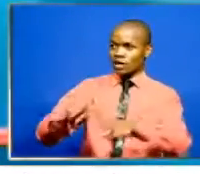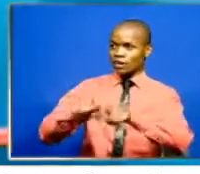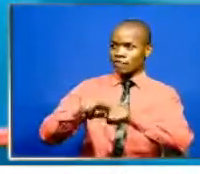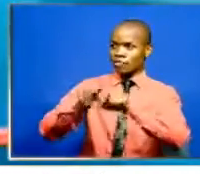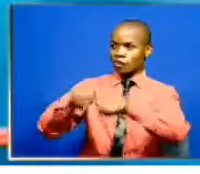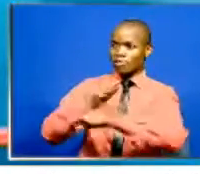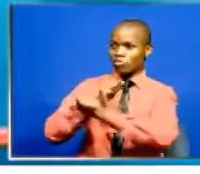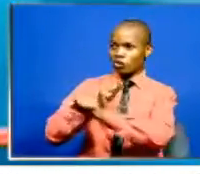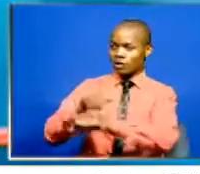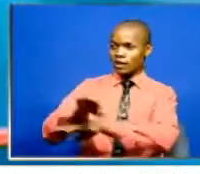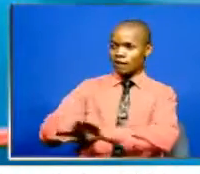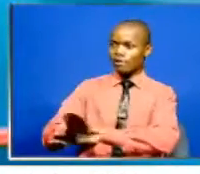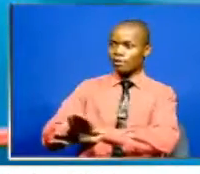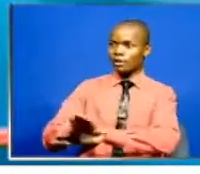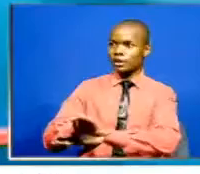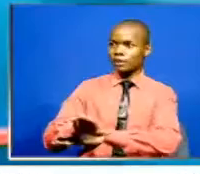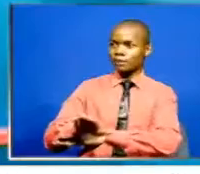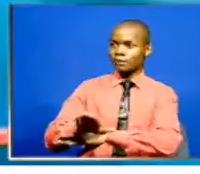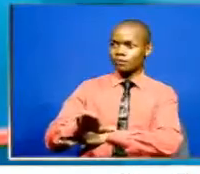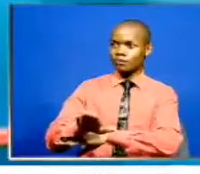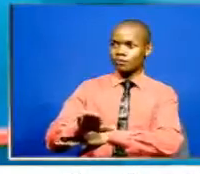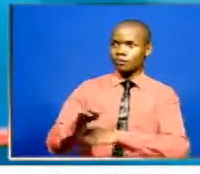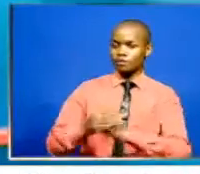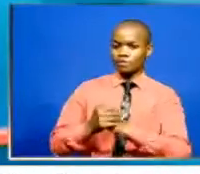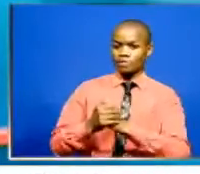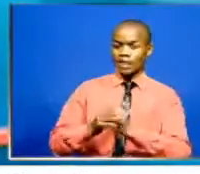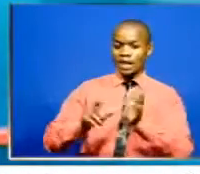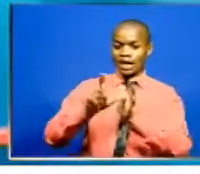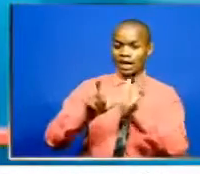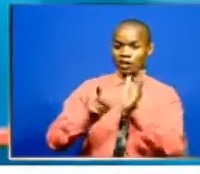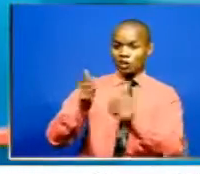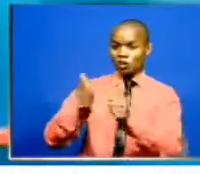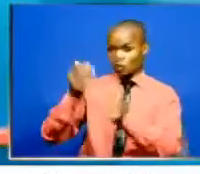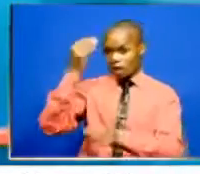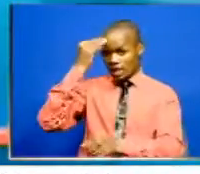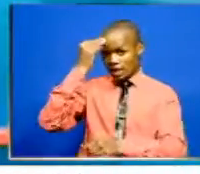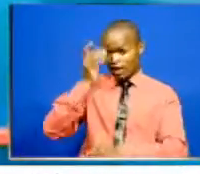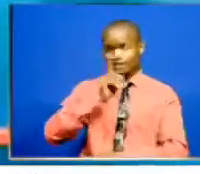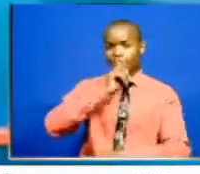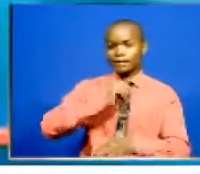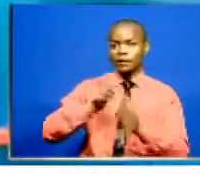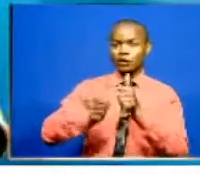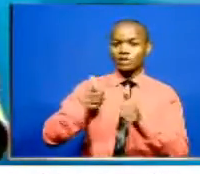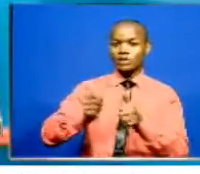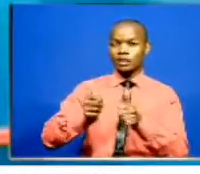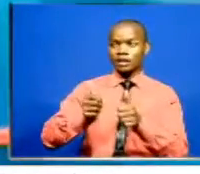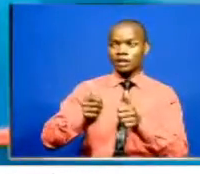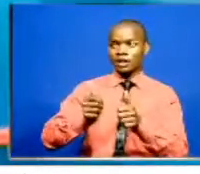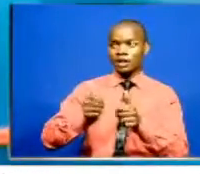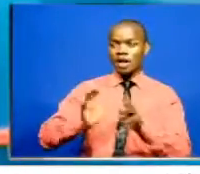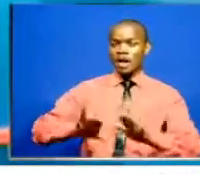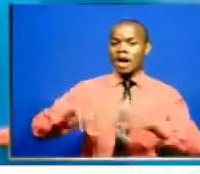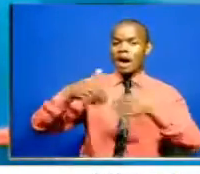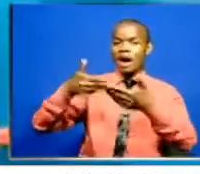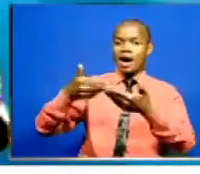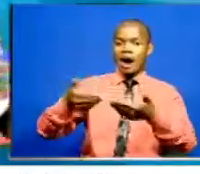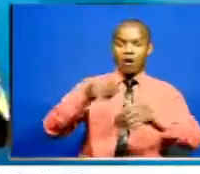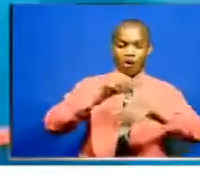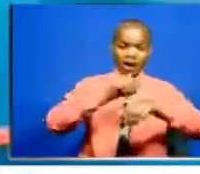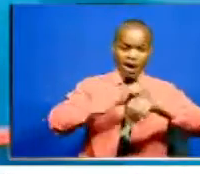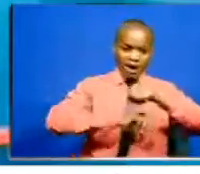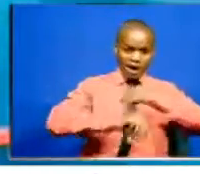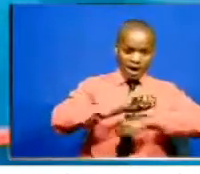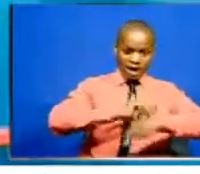I think the big lesson we should learn is how do we really act